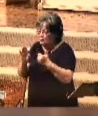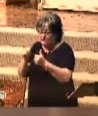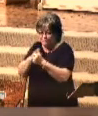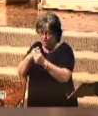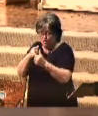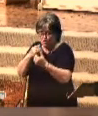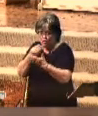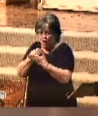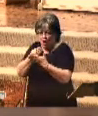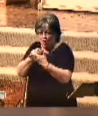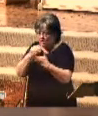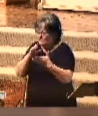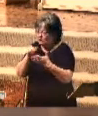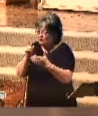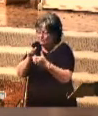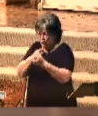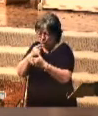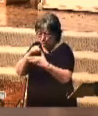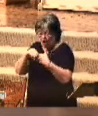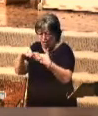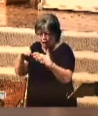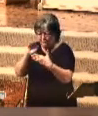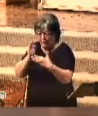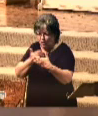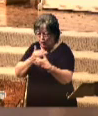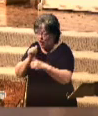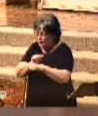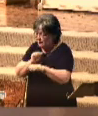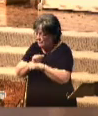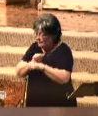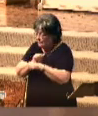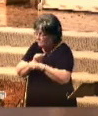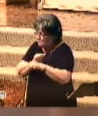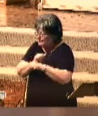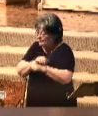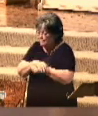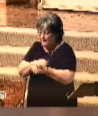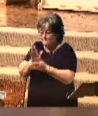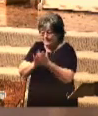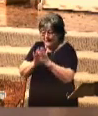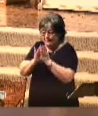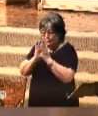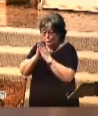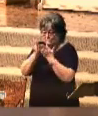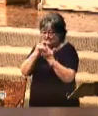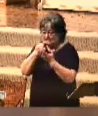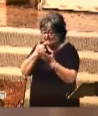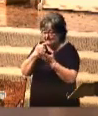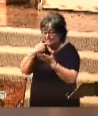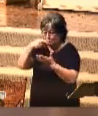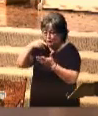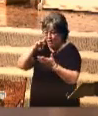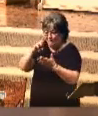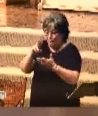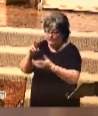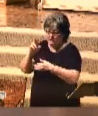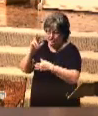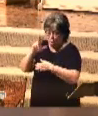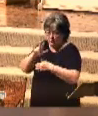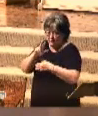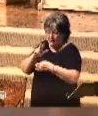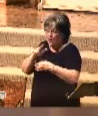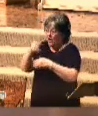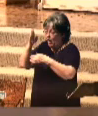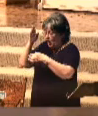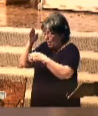work. Seek God with the first dollar of our work. The Bible says, Proverbs 3, verse 9, honor the Lord with